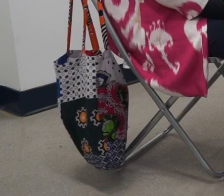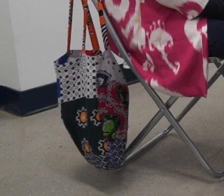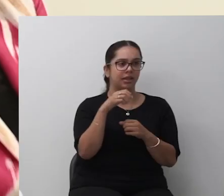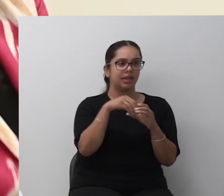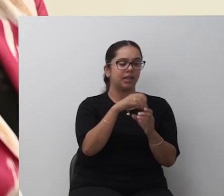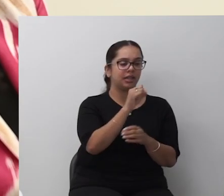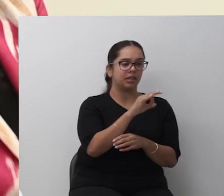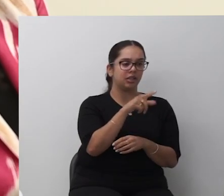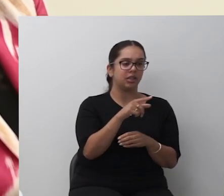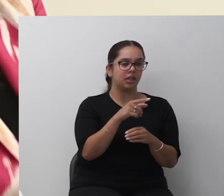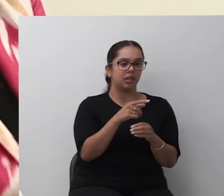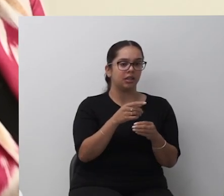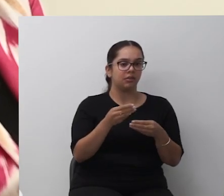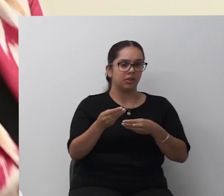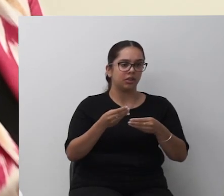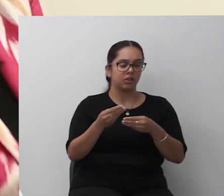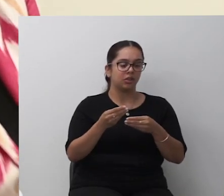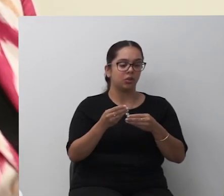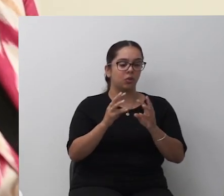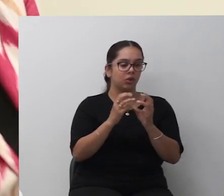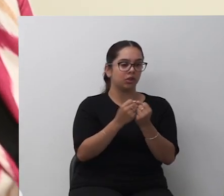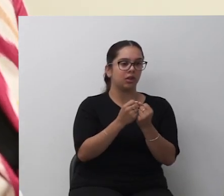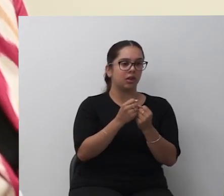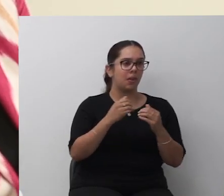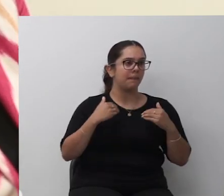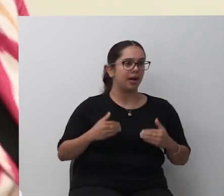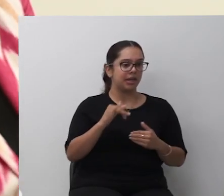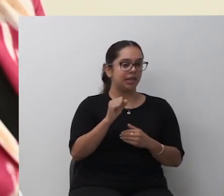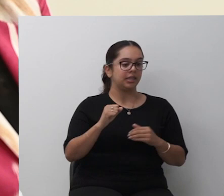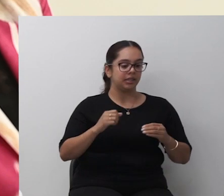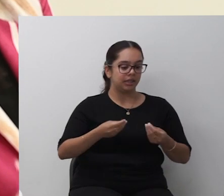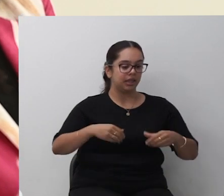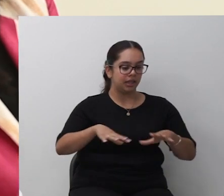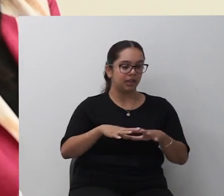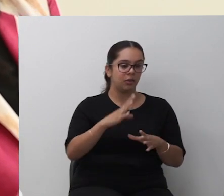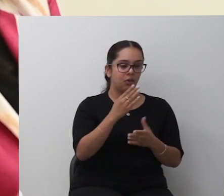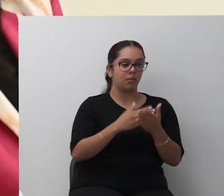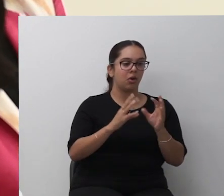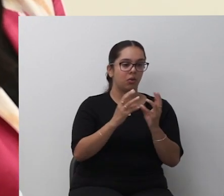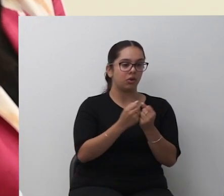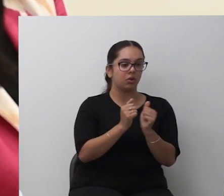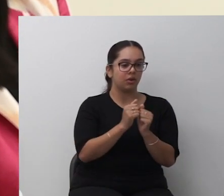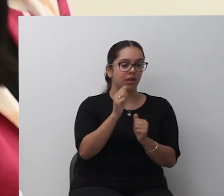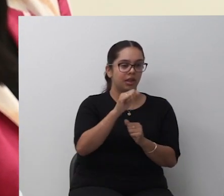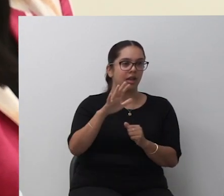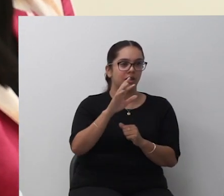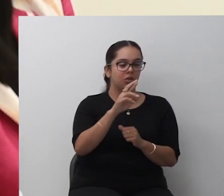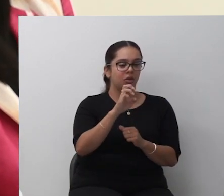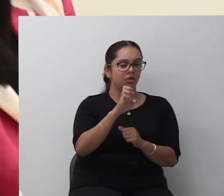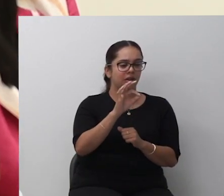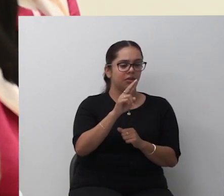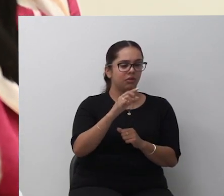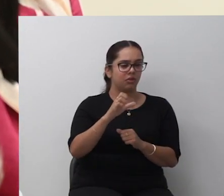she was facilitating a workshop called Body is Land. And it's a 4-part workshop with Asian Refugees United, and